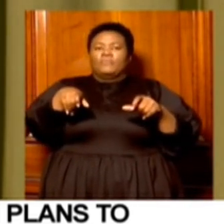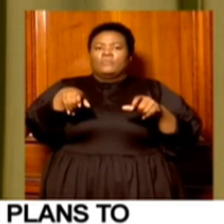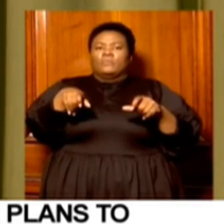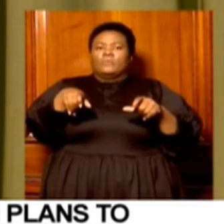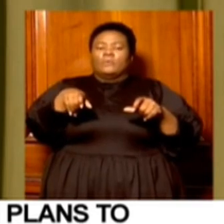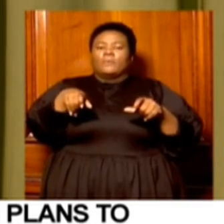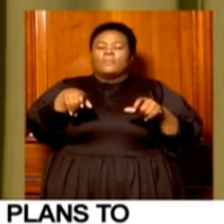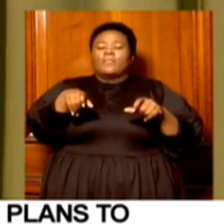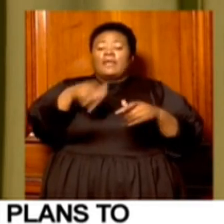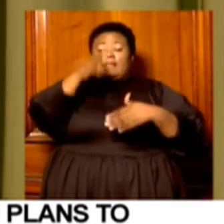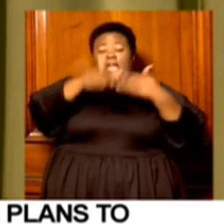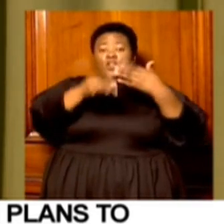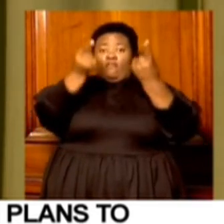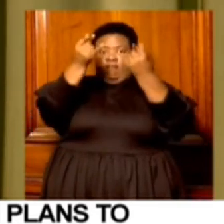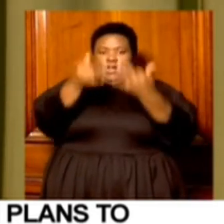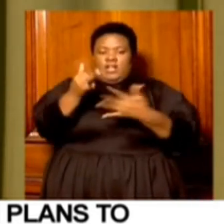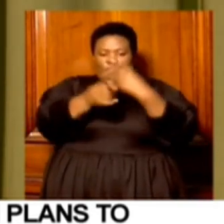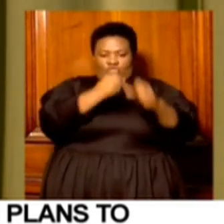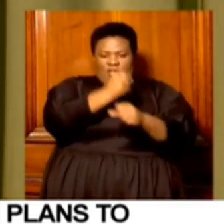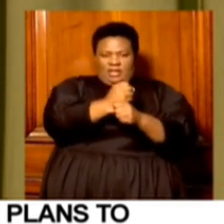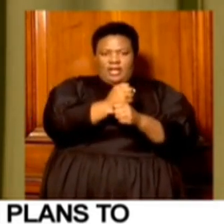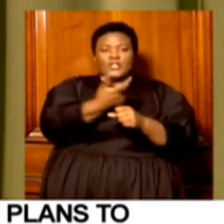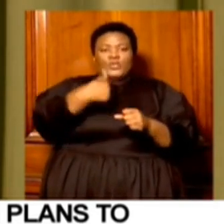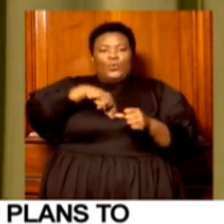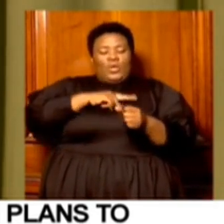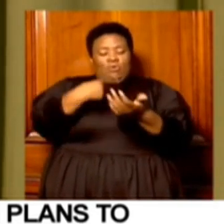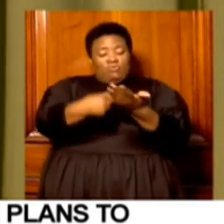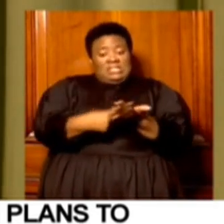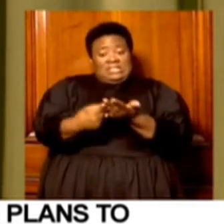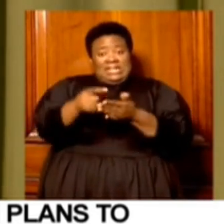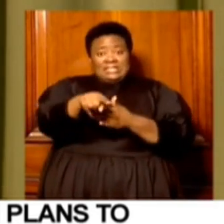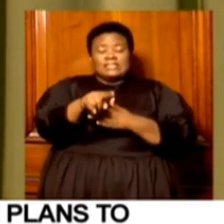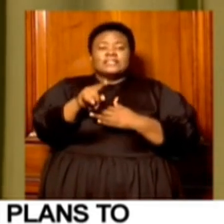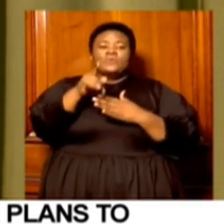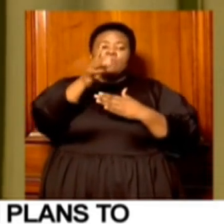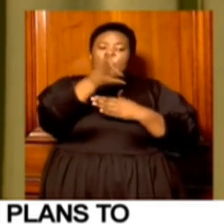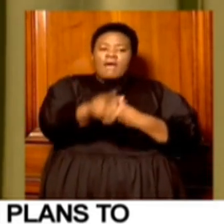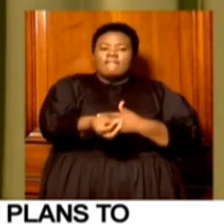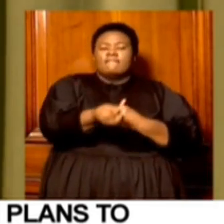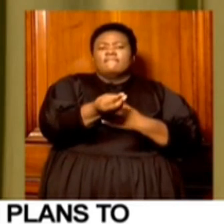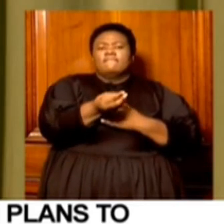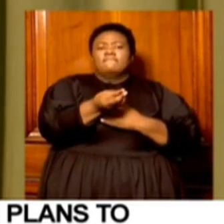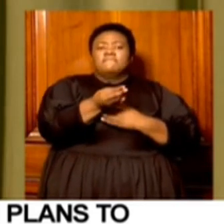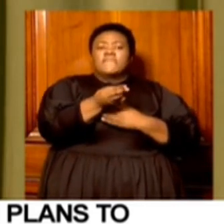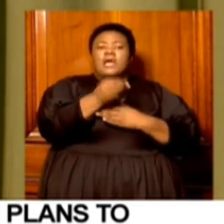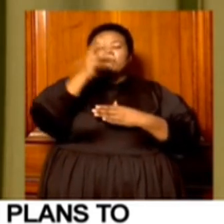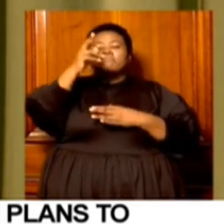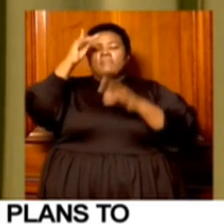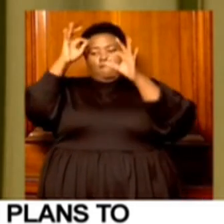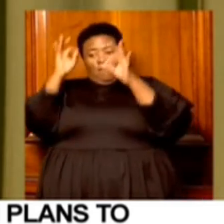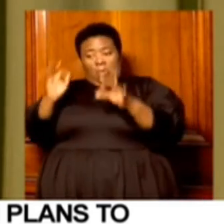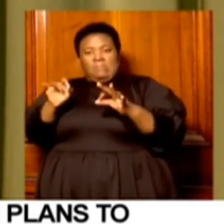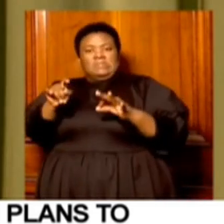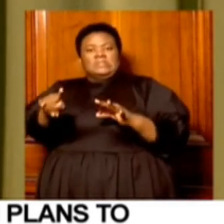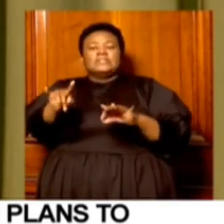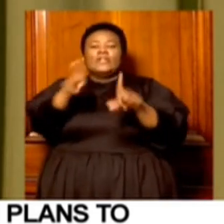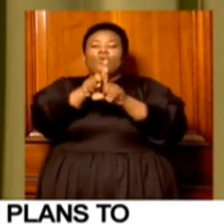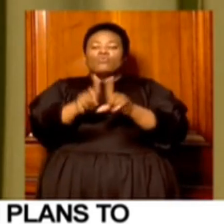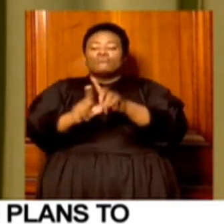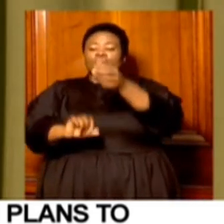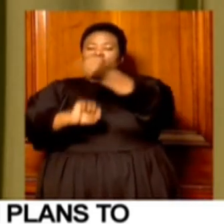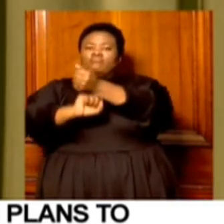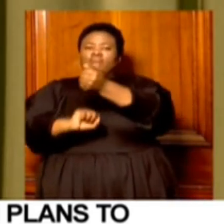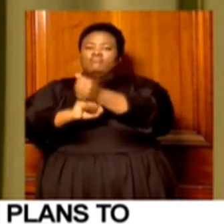these issues with a view of having a formalized taxi industry and a subsidized taxi